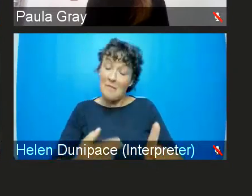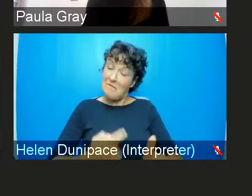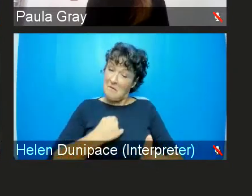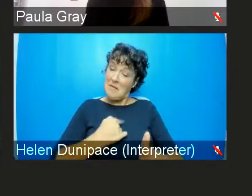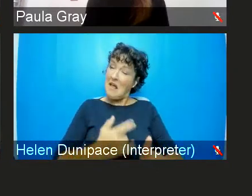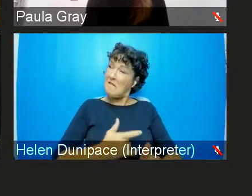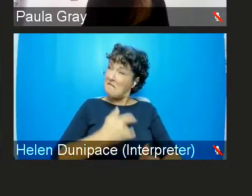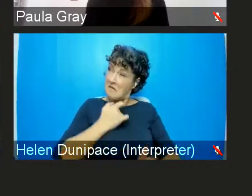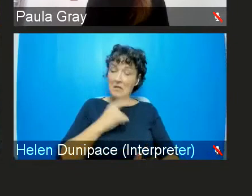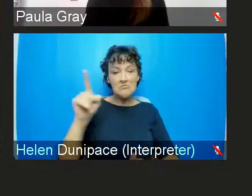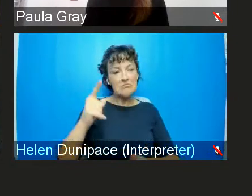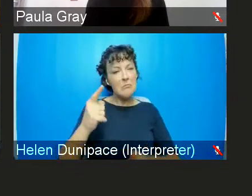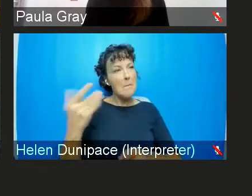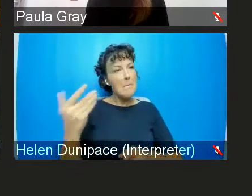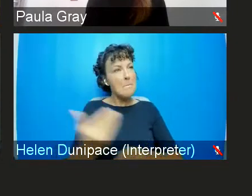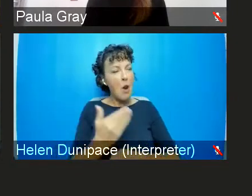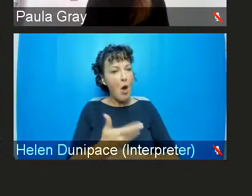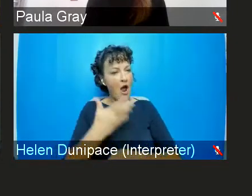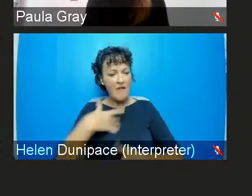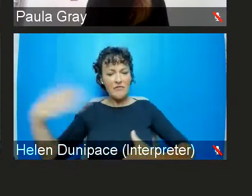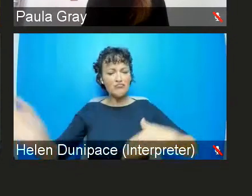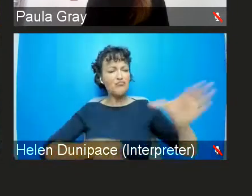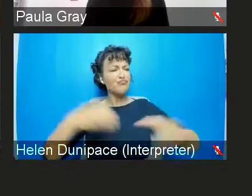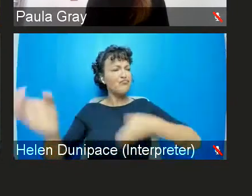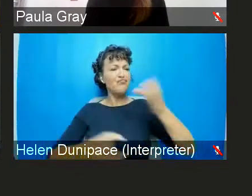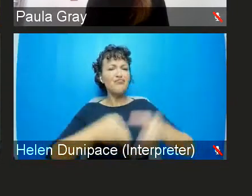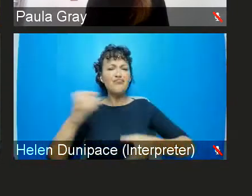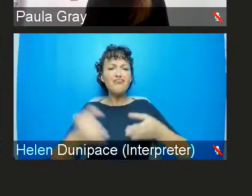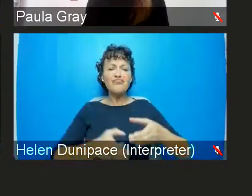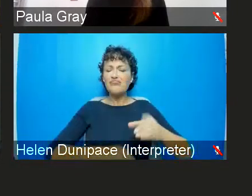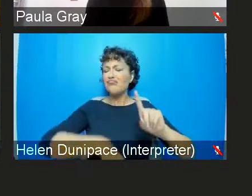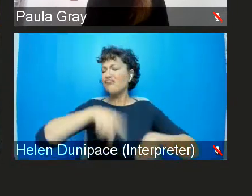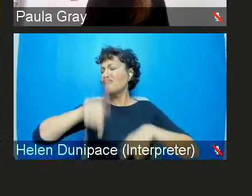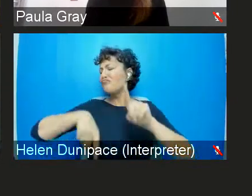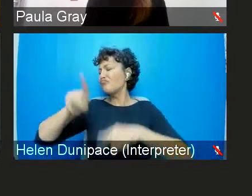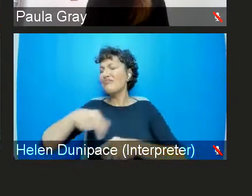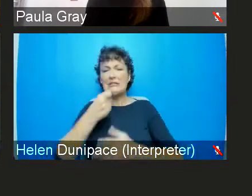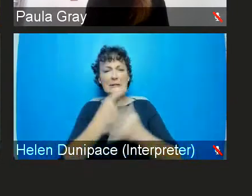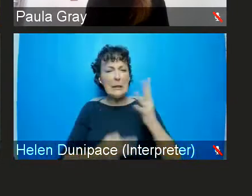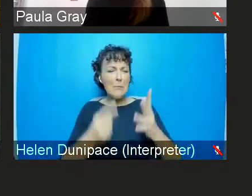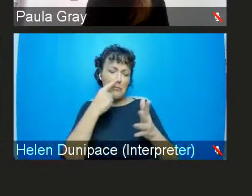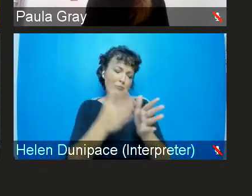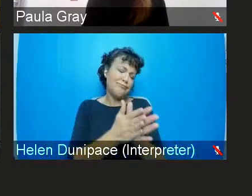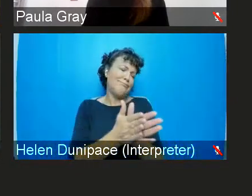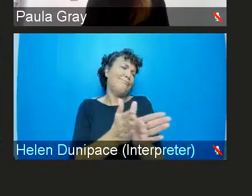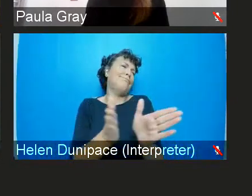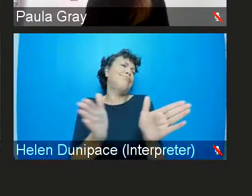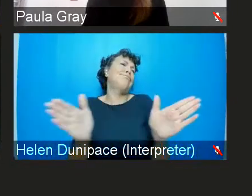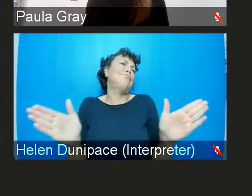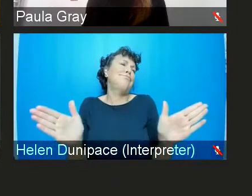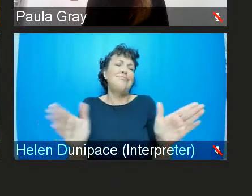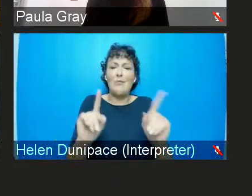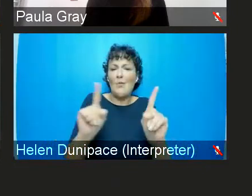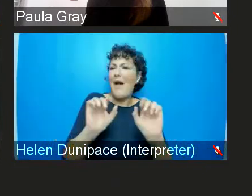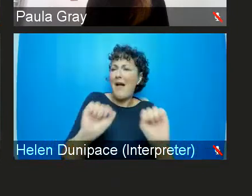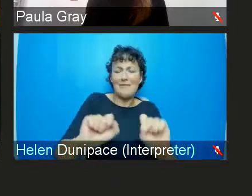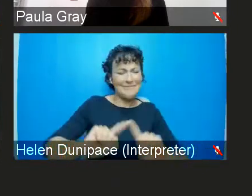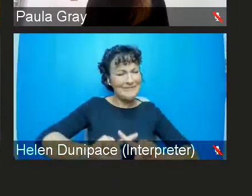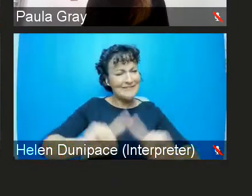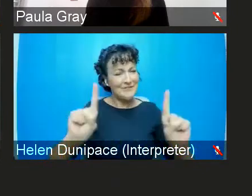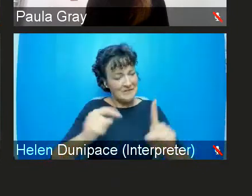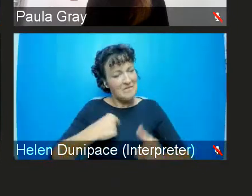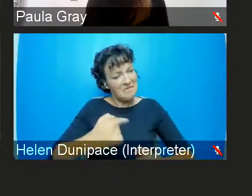be one that had disabled people working across the organisation and people with a broad range of impairments and conditions.